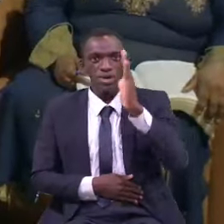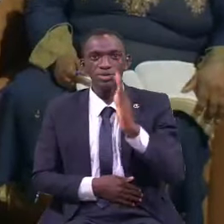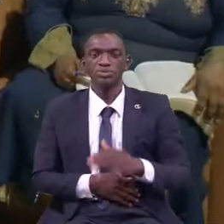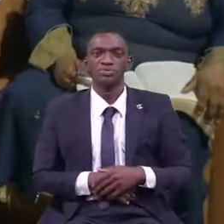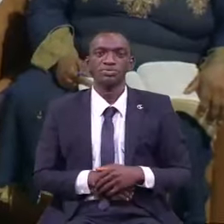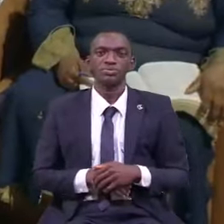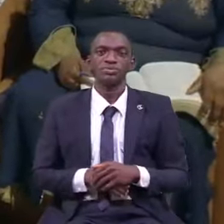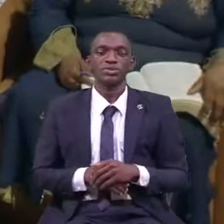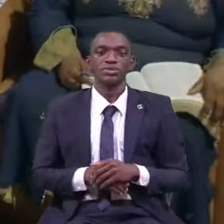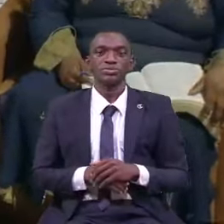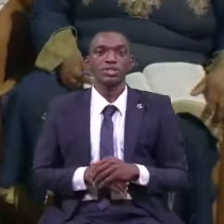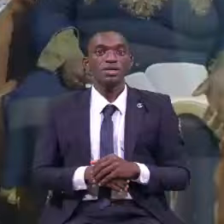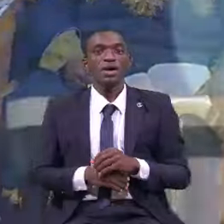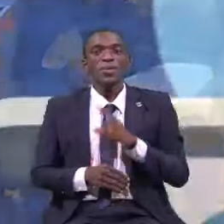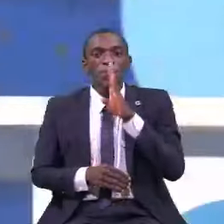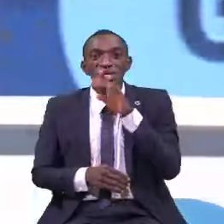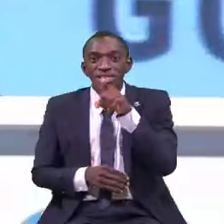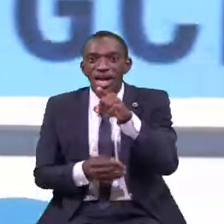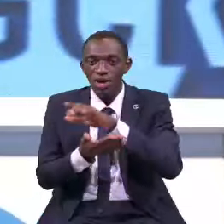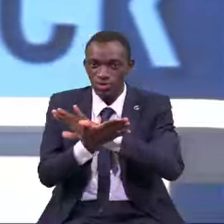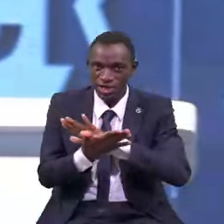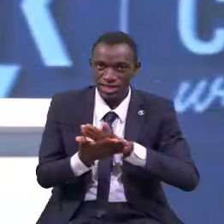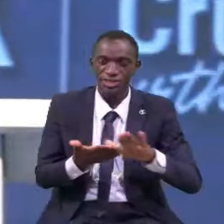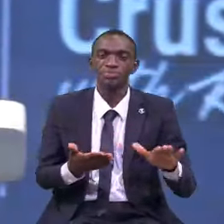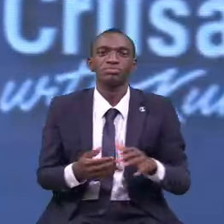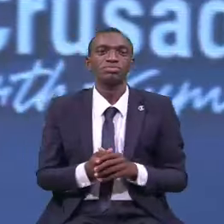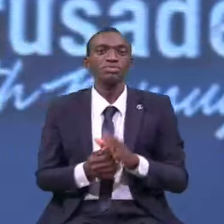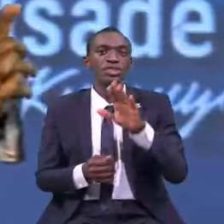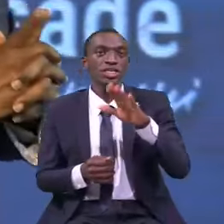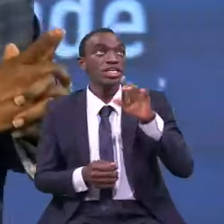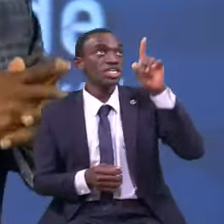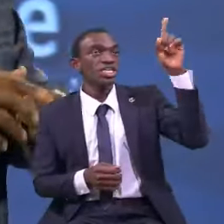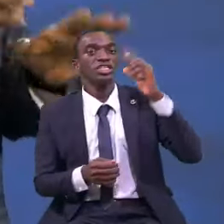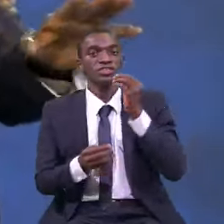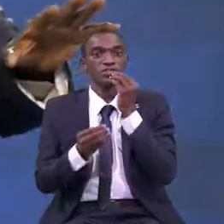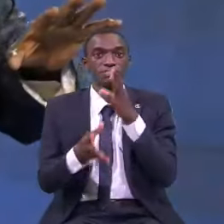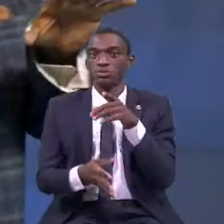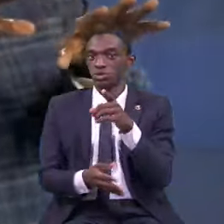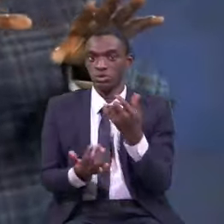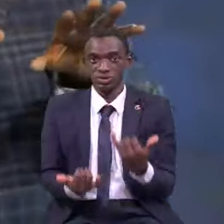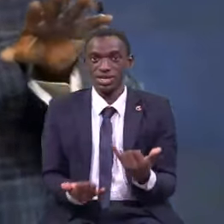Be thou clean. He tells you tonight, with